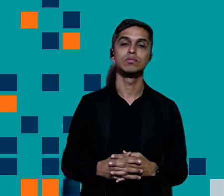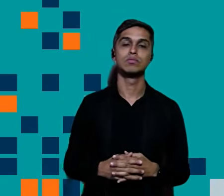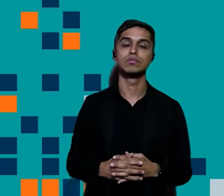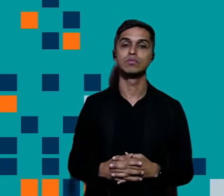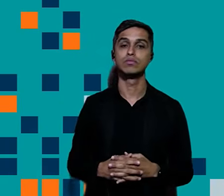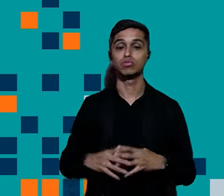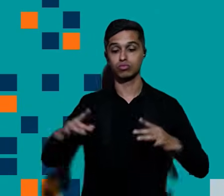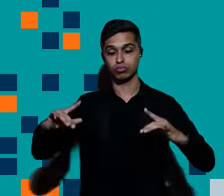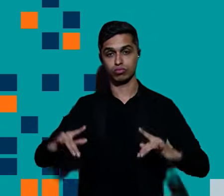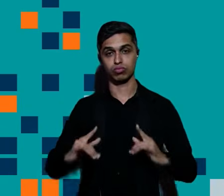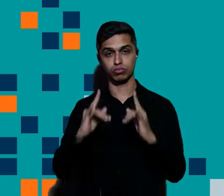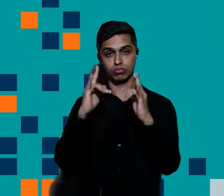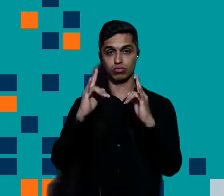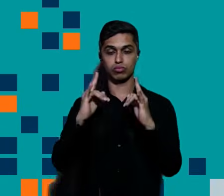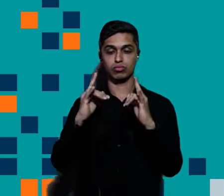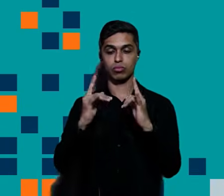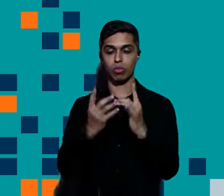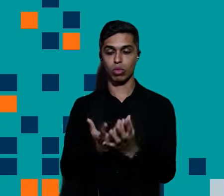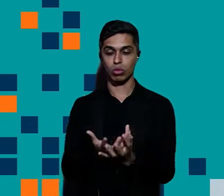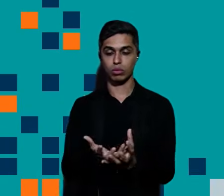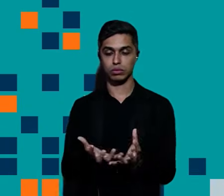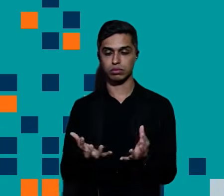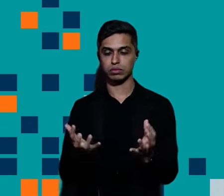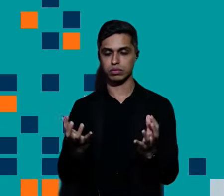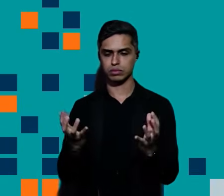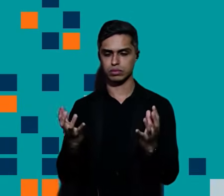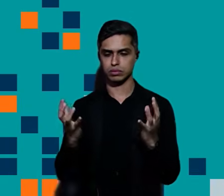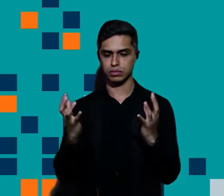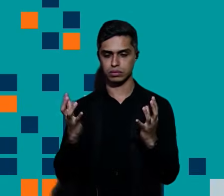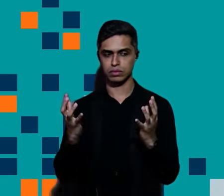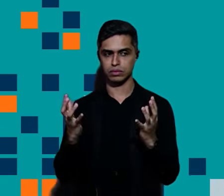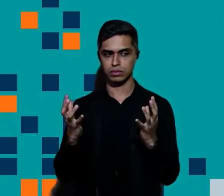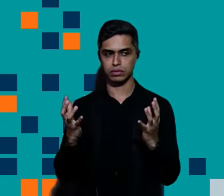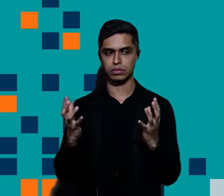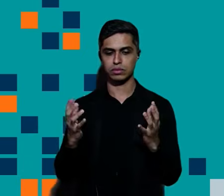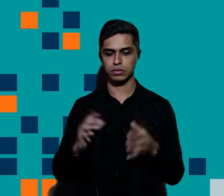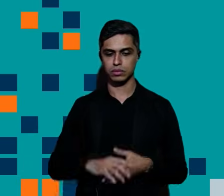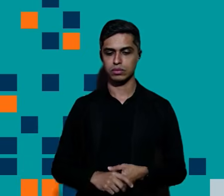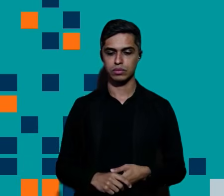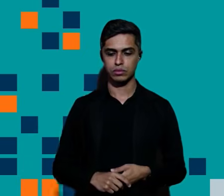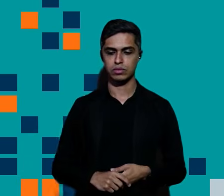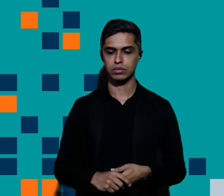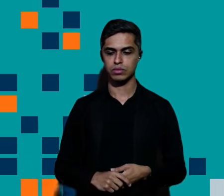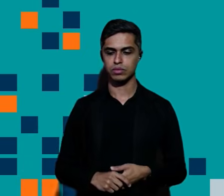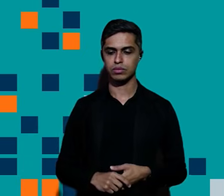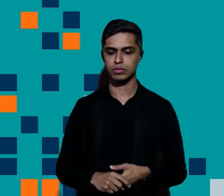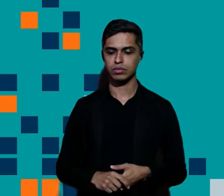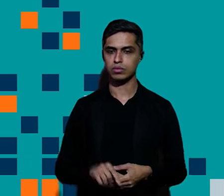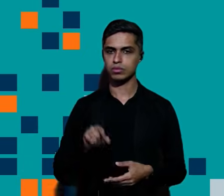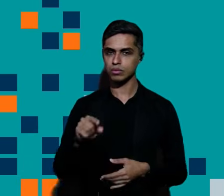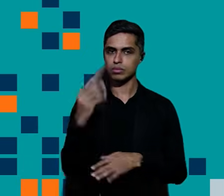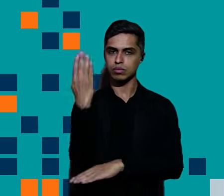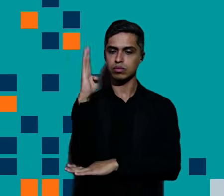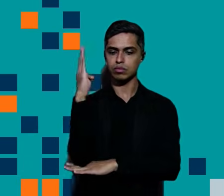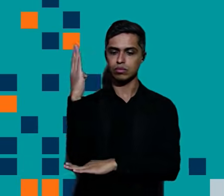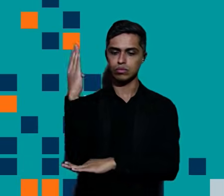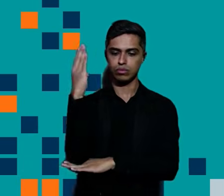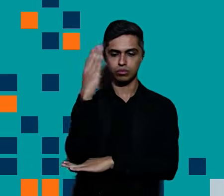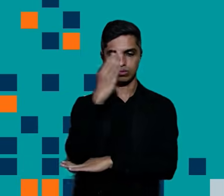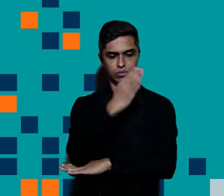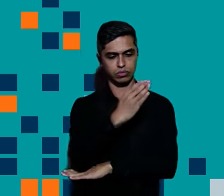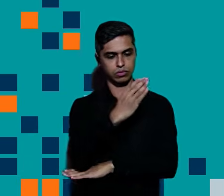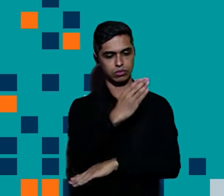all timber. And the sense is that it begins to tie and mesh into the forest, and